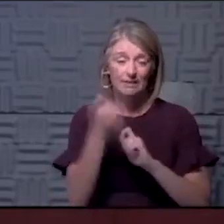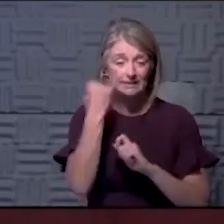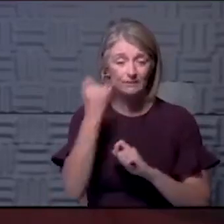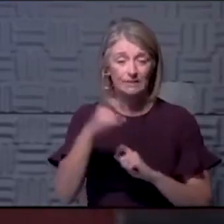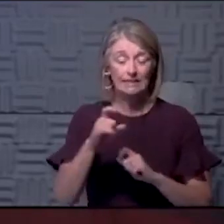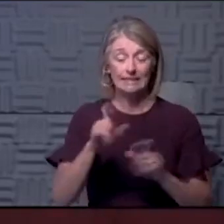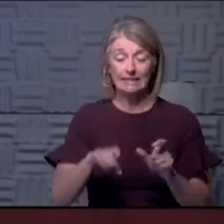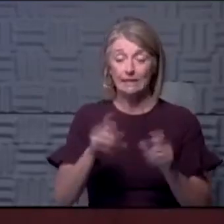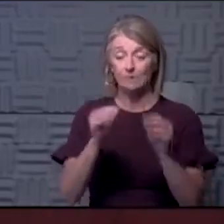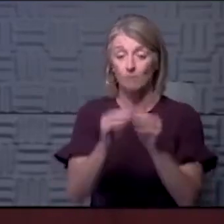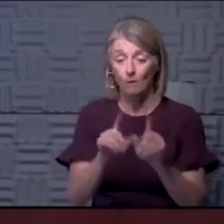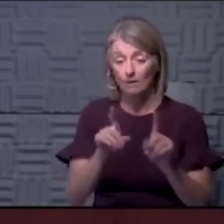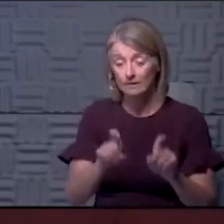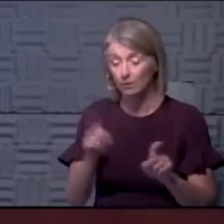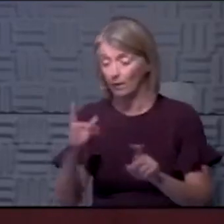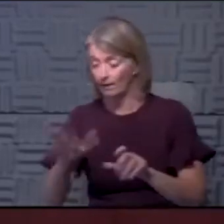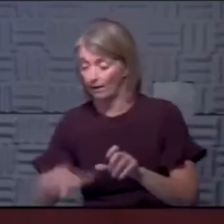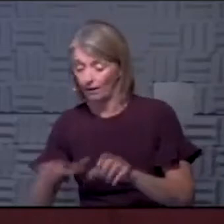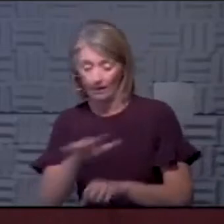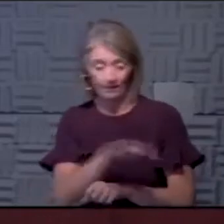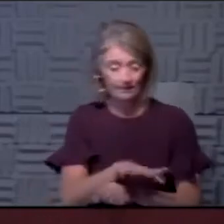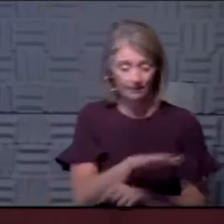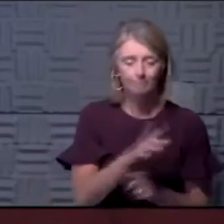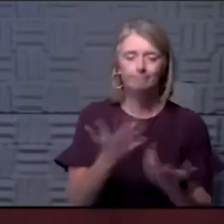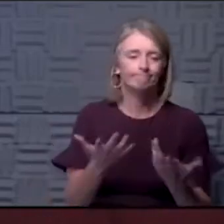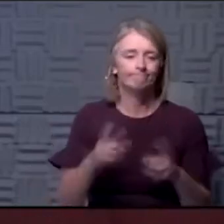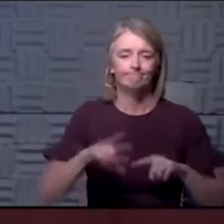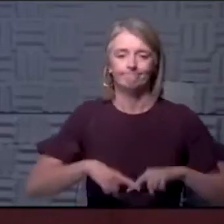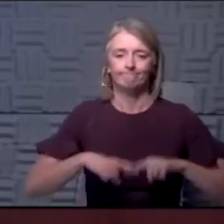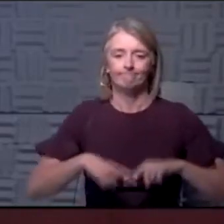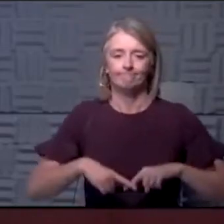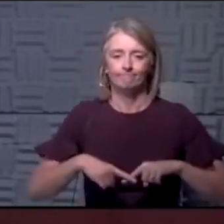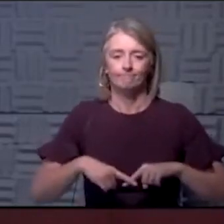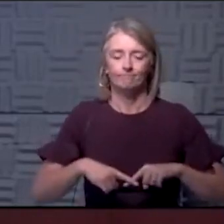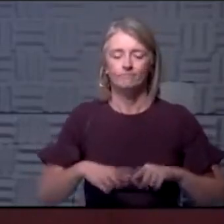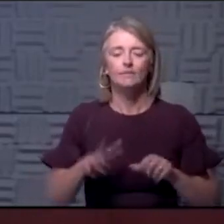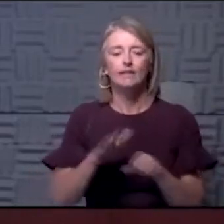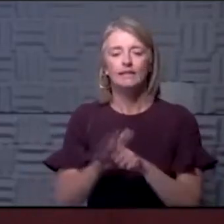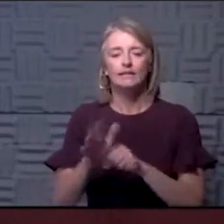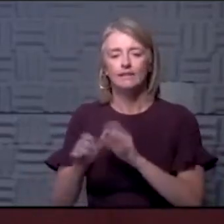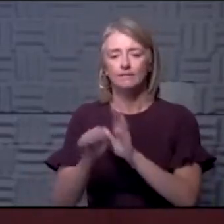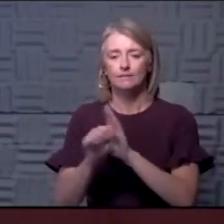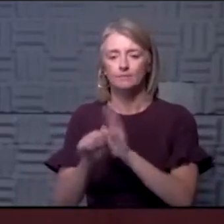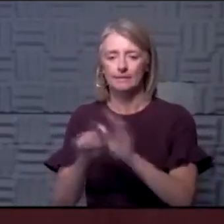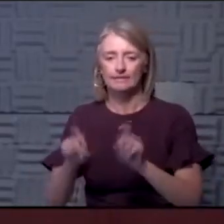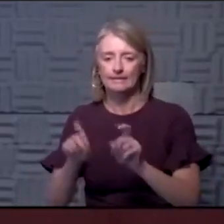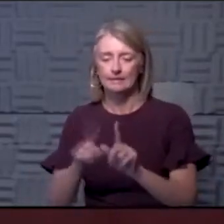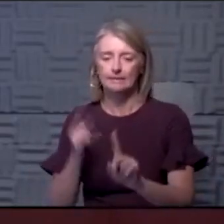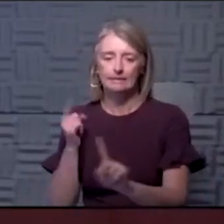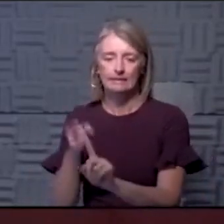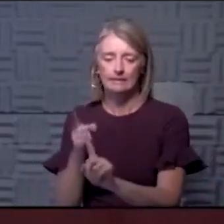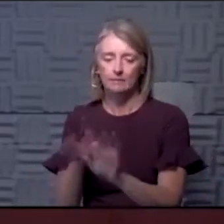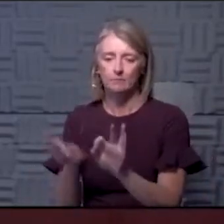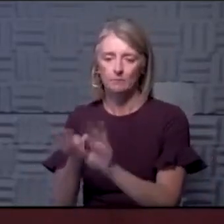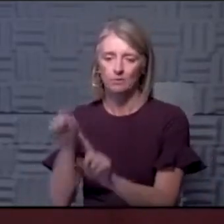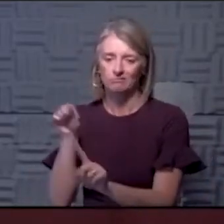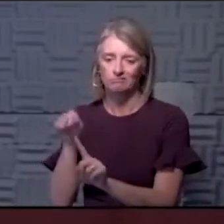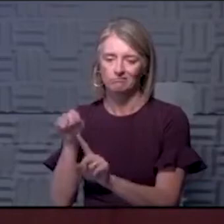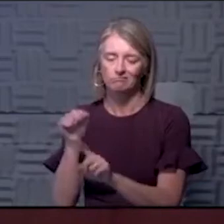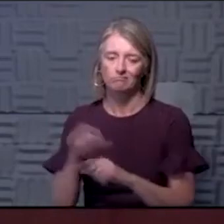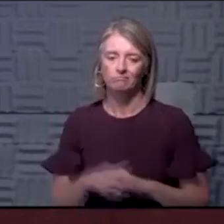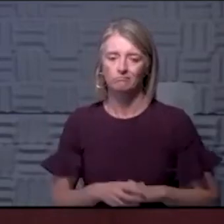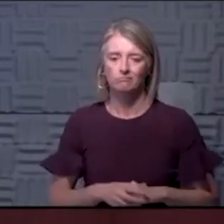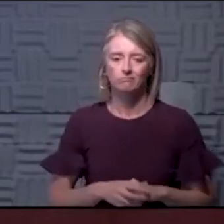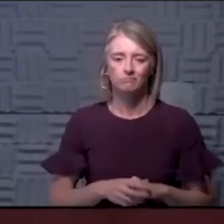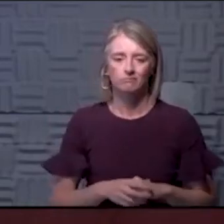we need to do more testing in one area or in another area. But making sure we had enough symptomatic testing was key, and that's where standing up this new swab clinic It for was